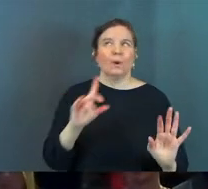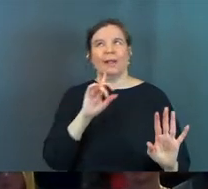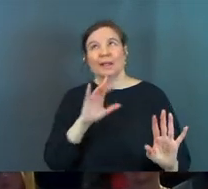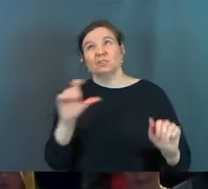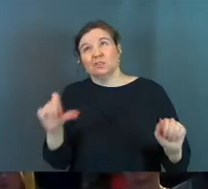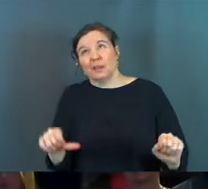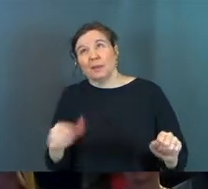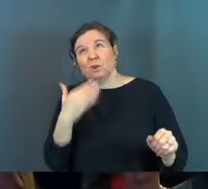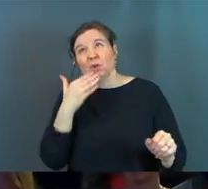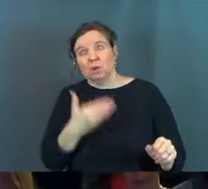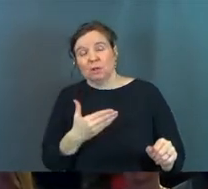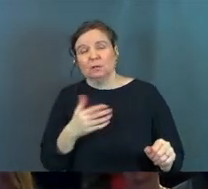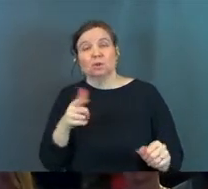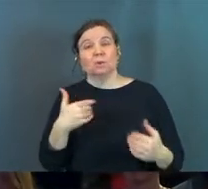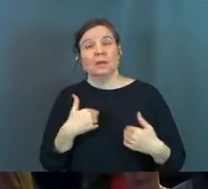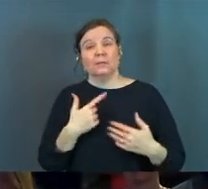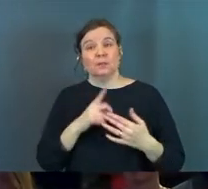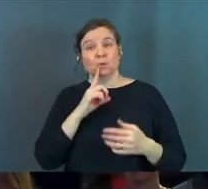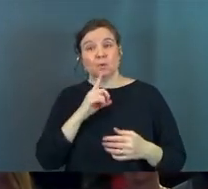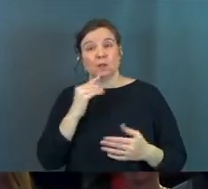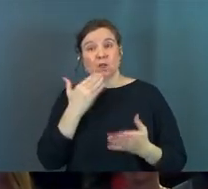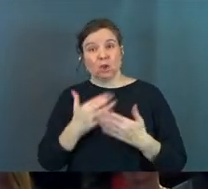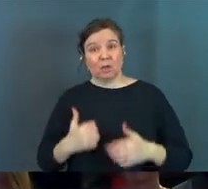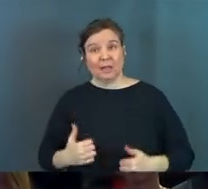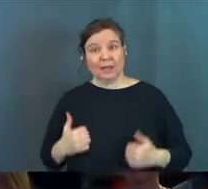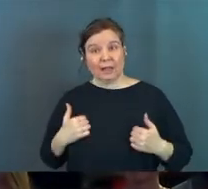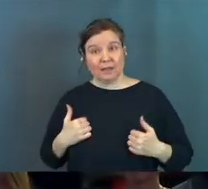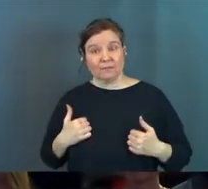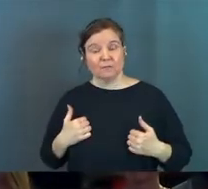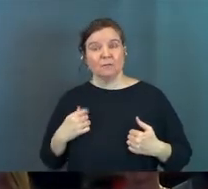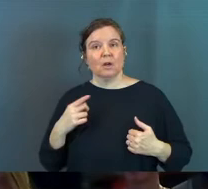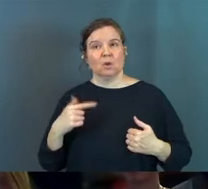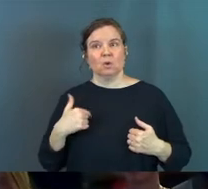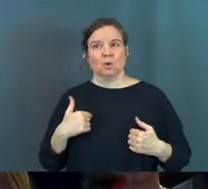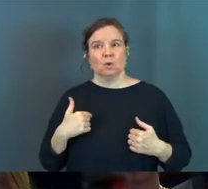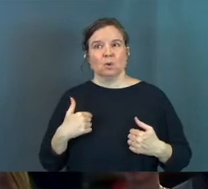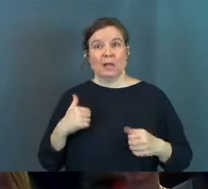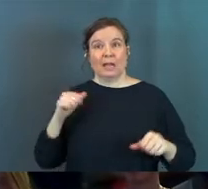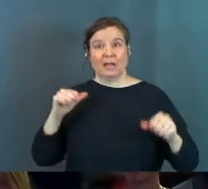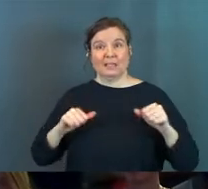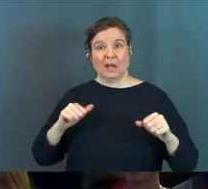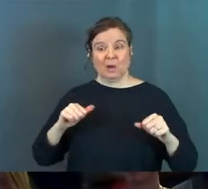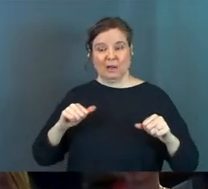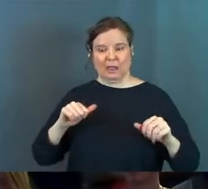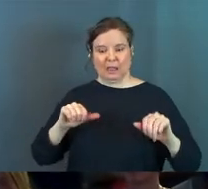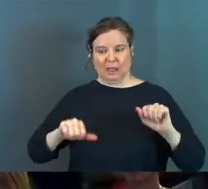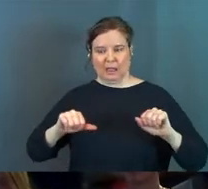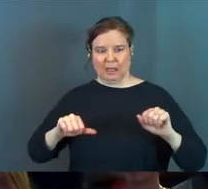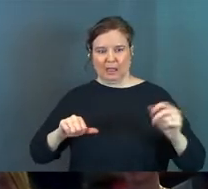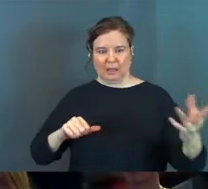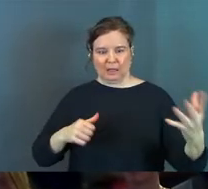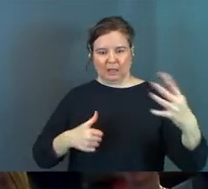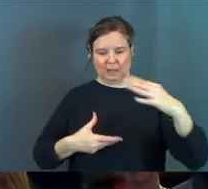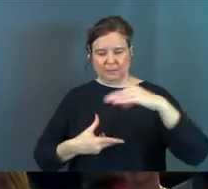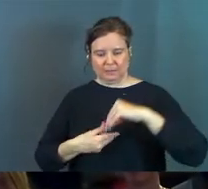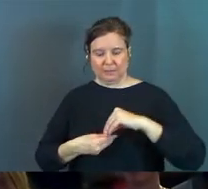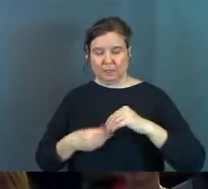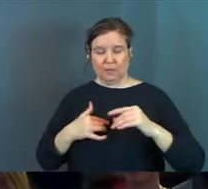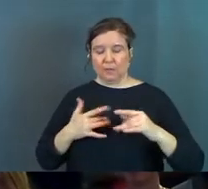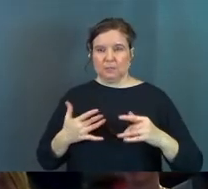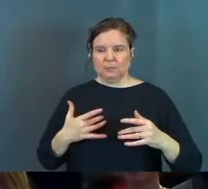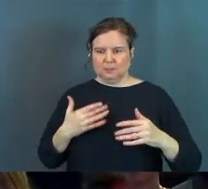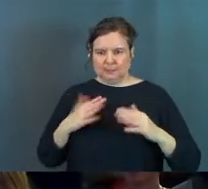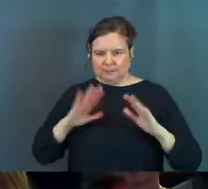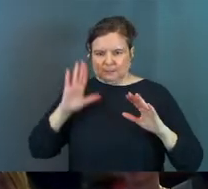Actually, it can be good. You can have something really good in your life, and you can let doubt come in, and sometimes doubt just gets you